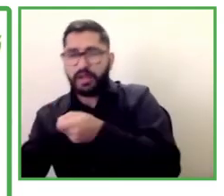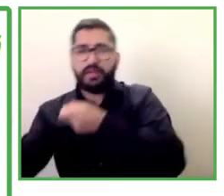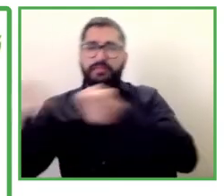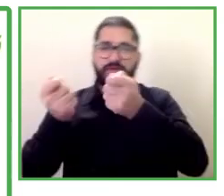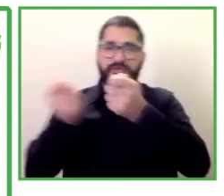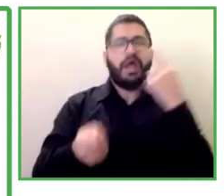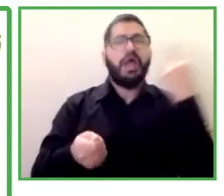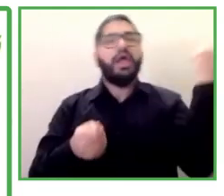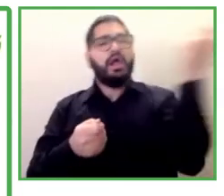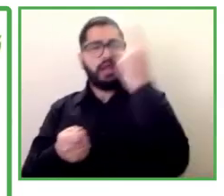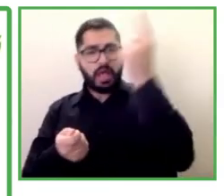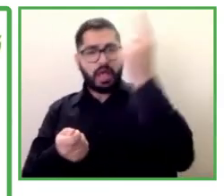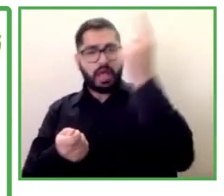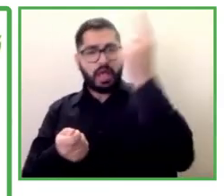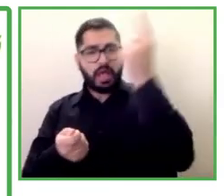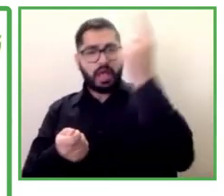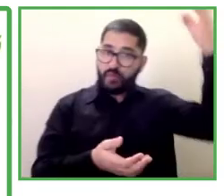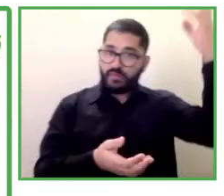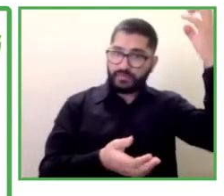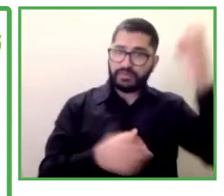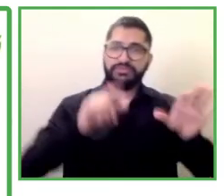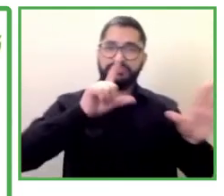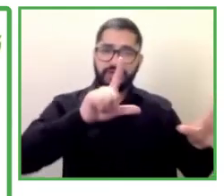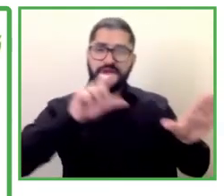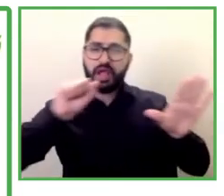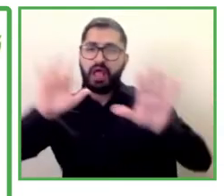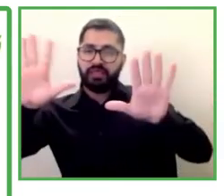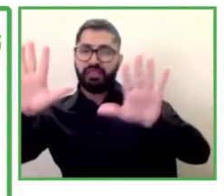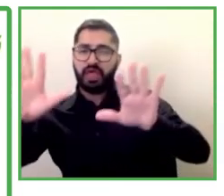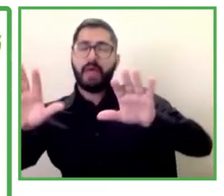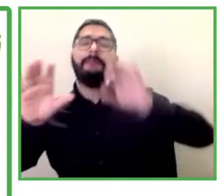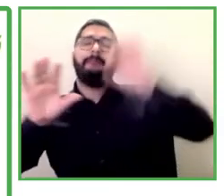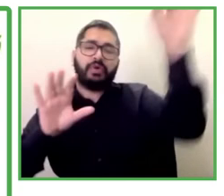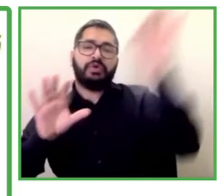employment in the 7% and 10%. Apart from that, in the general